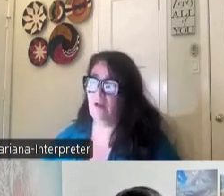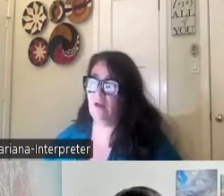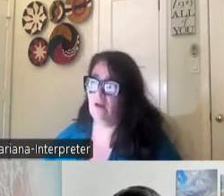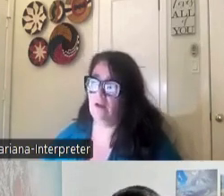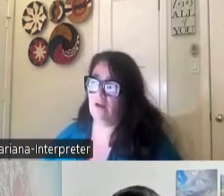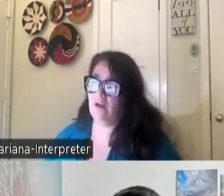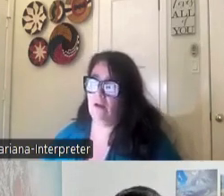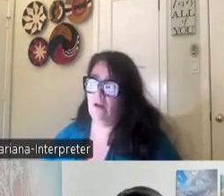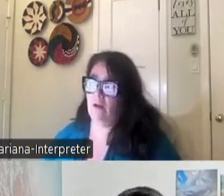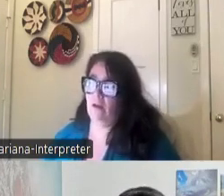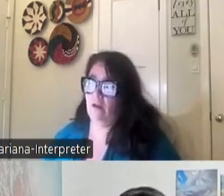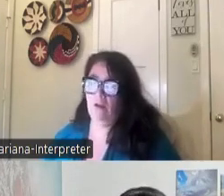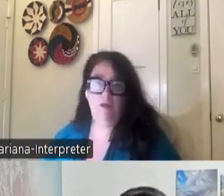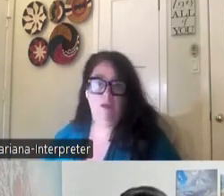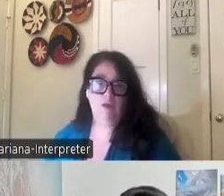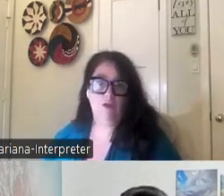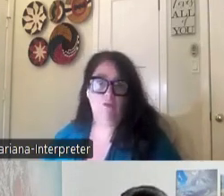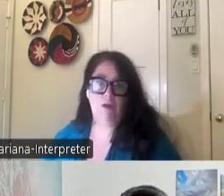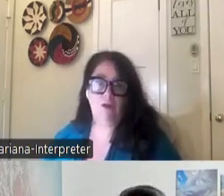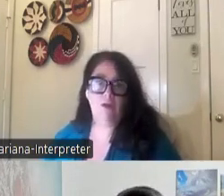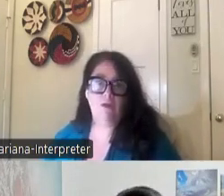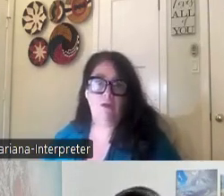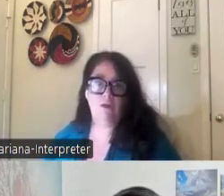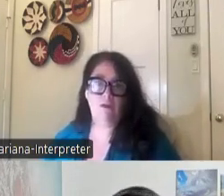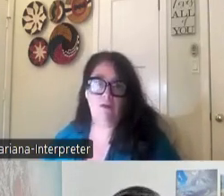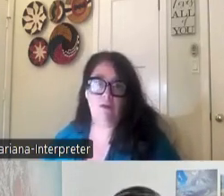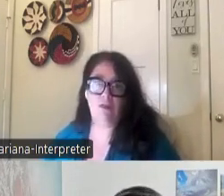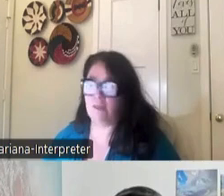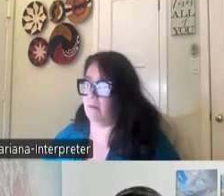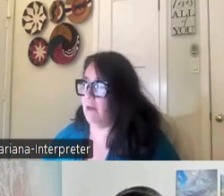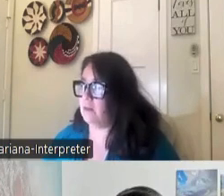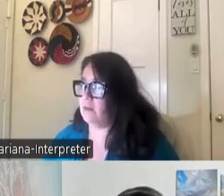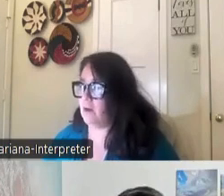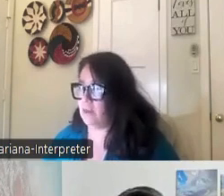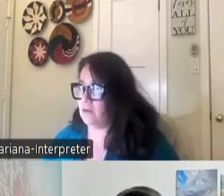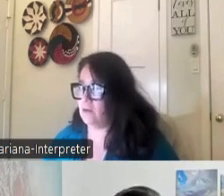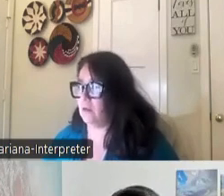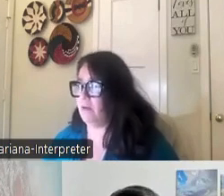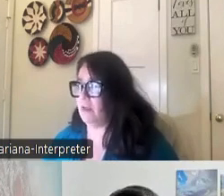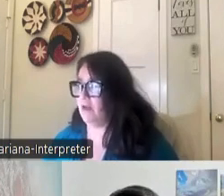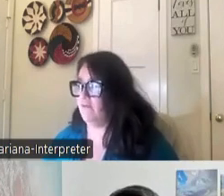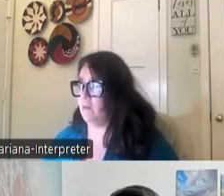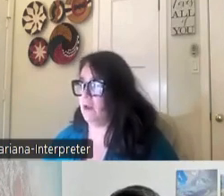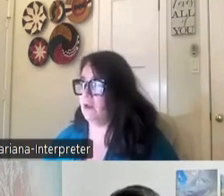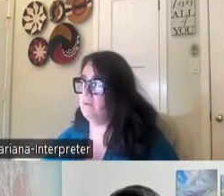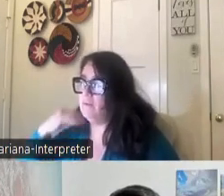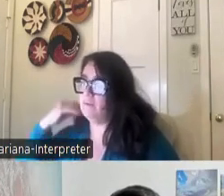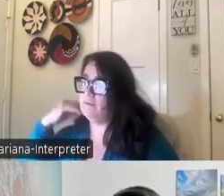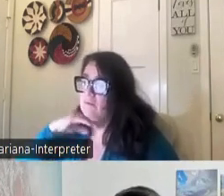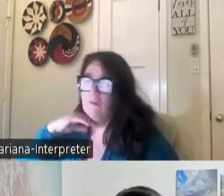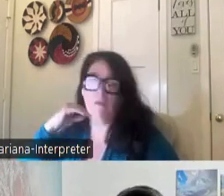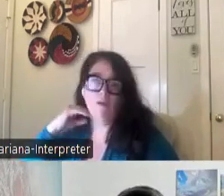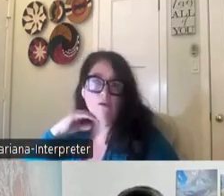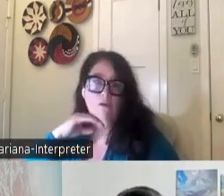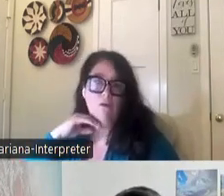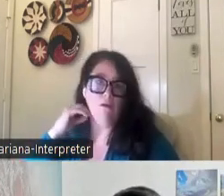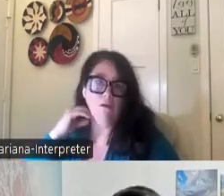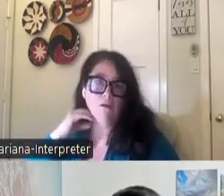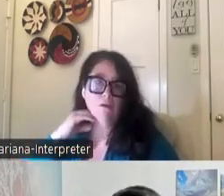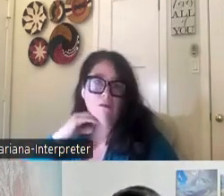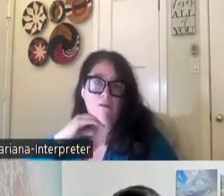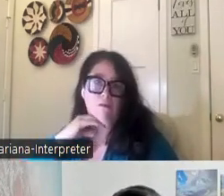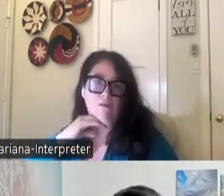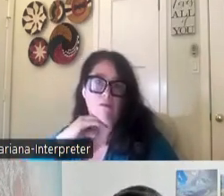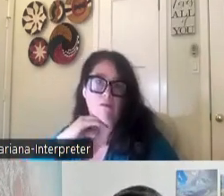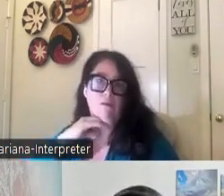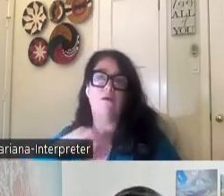so, eclipsed that 1.5 degree level of warming that is so prominently discussed, for